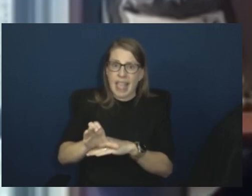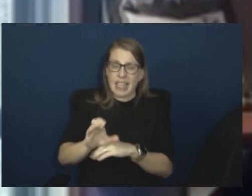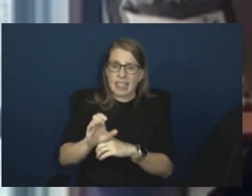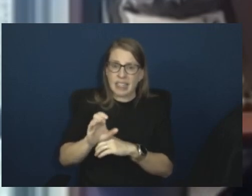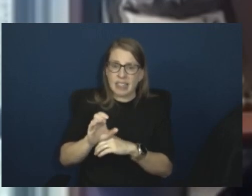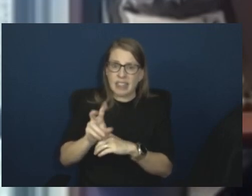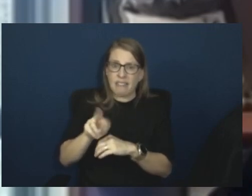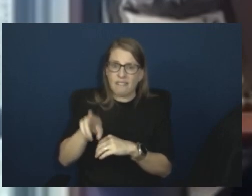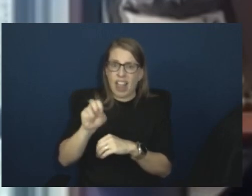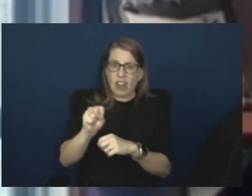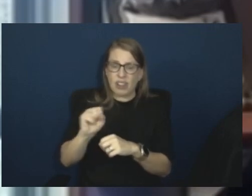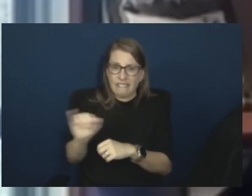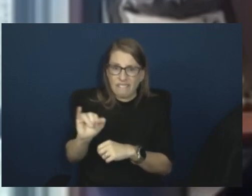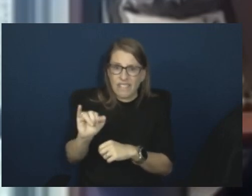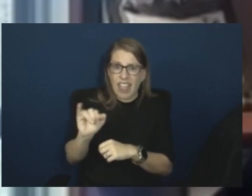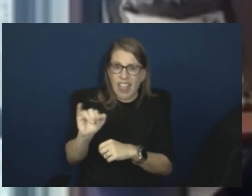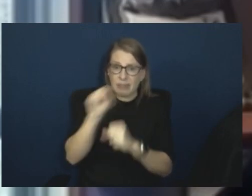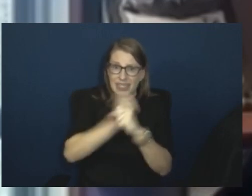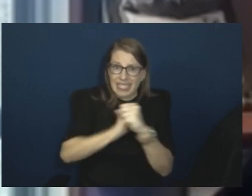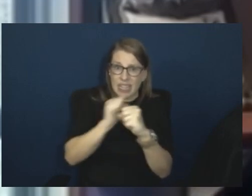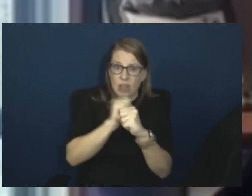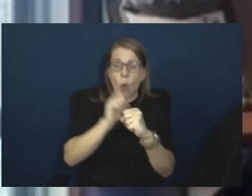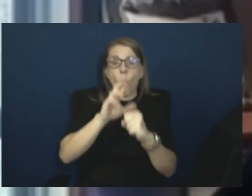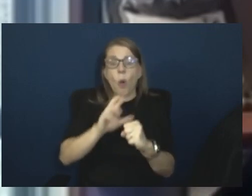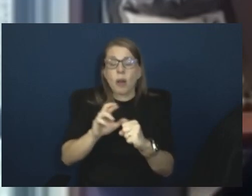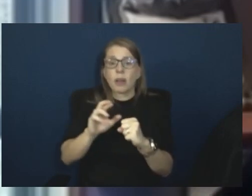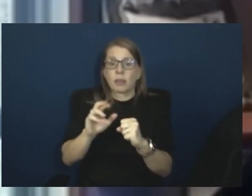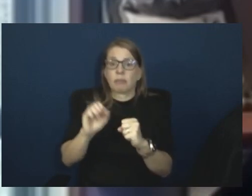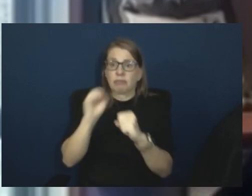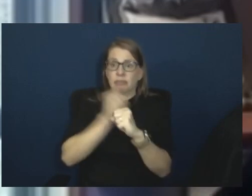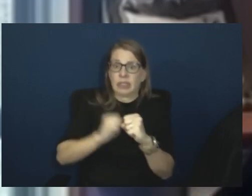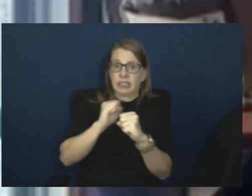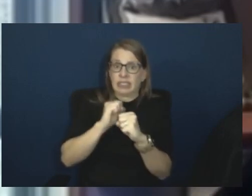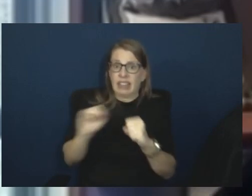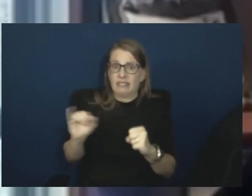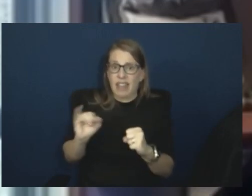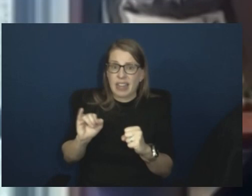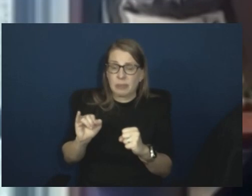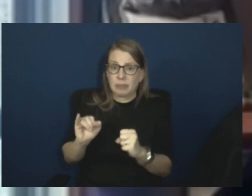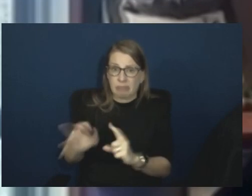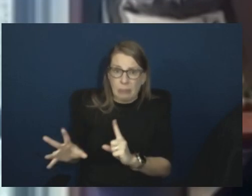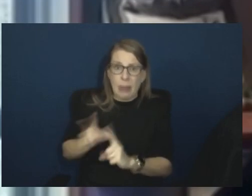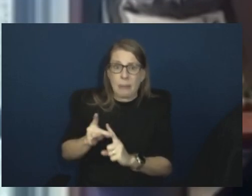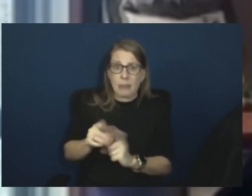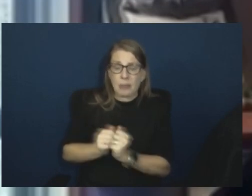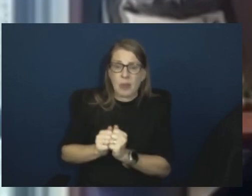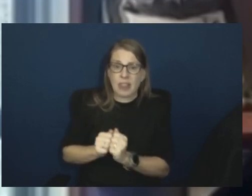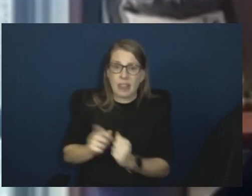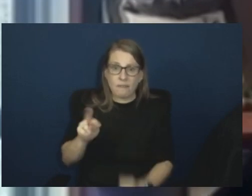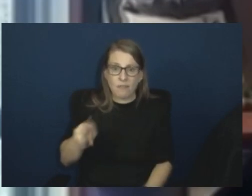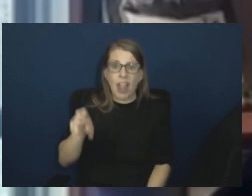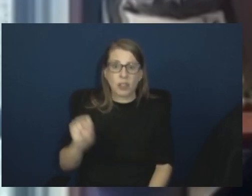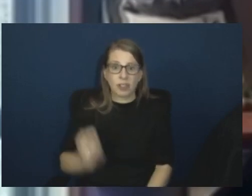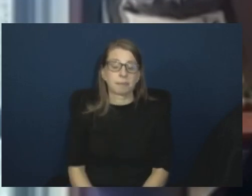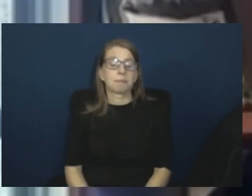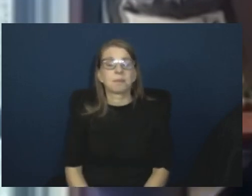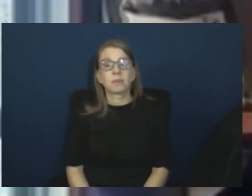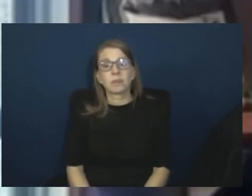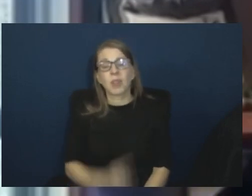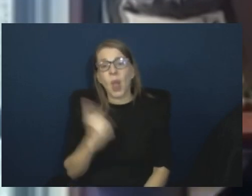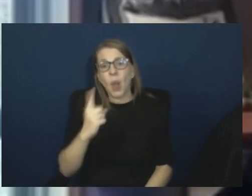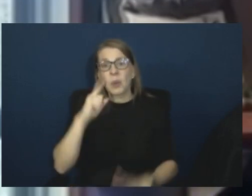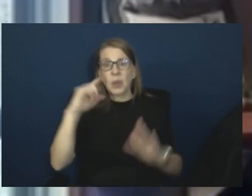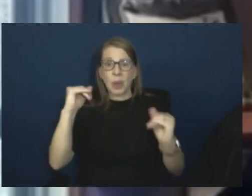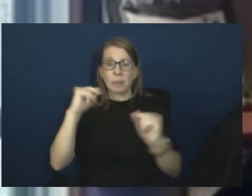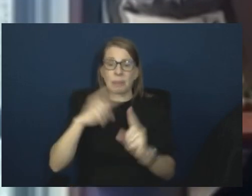virus infect the mosquitoes, or make the mosquitoes infectable with the virus. And you always hope for positive